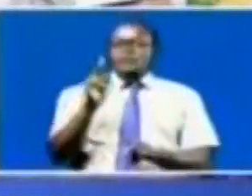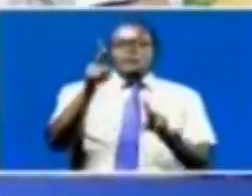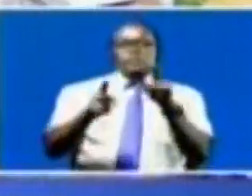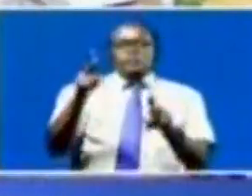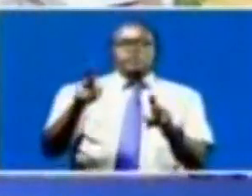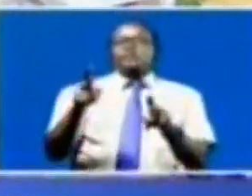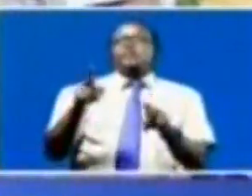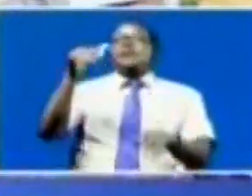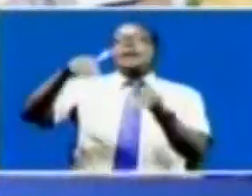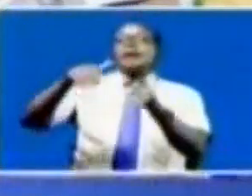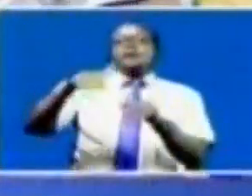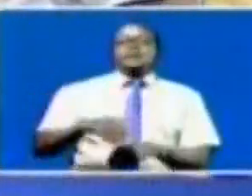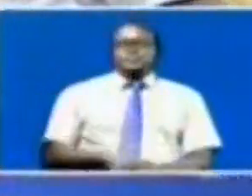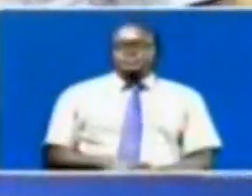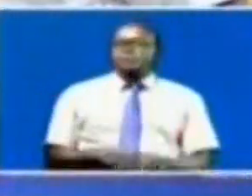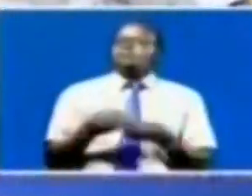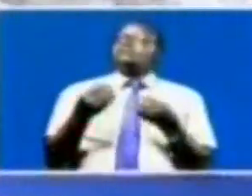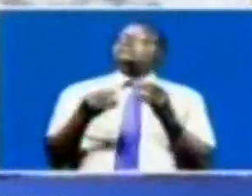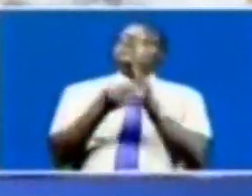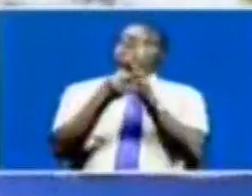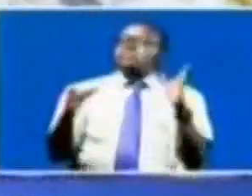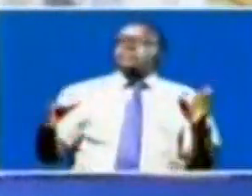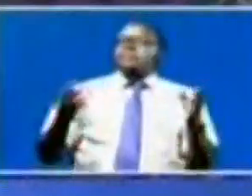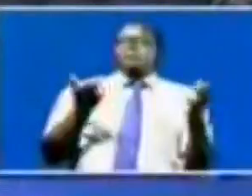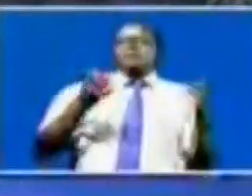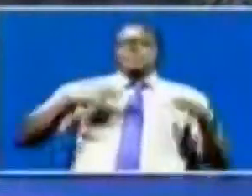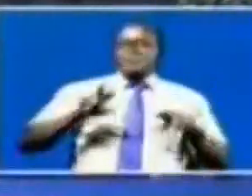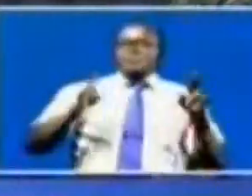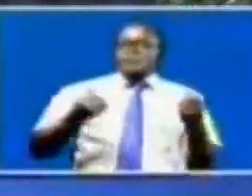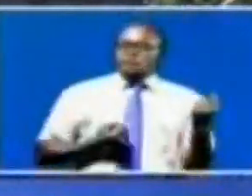referendum. Several influential Kikuyu business people are said to be willing to support Musalia Mudavadi's